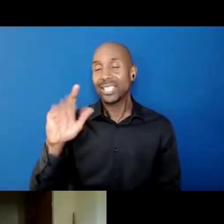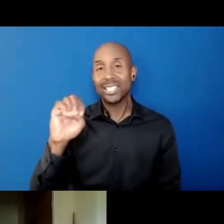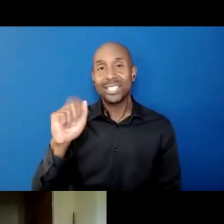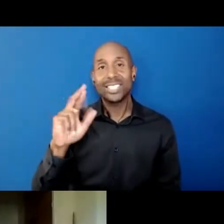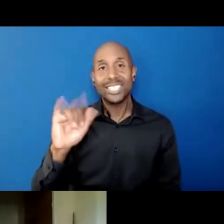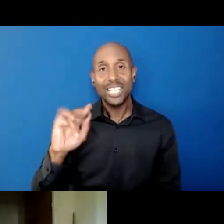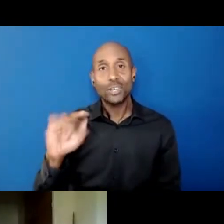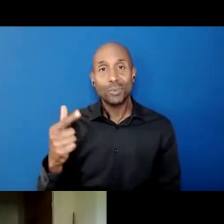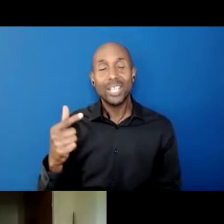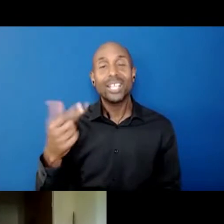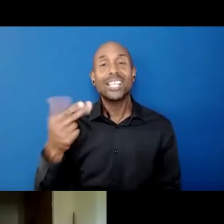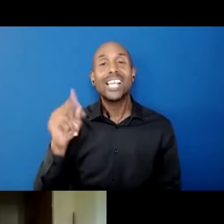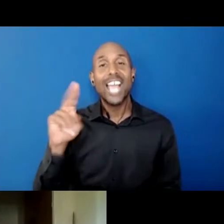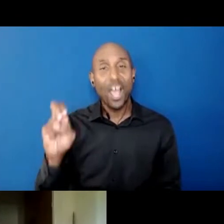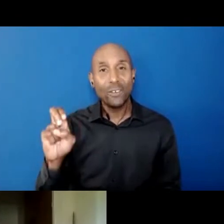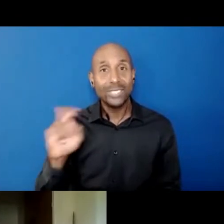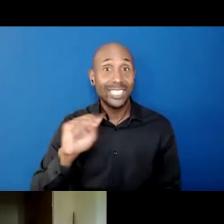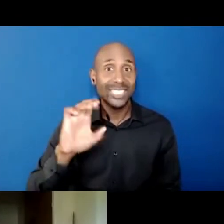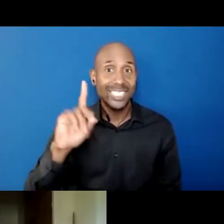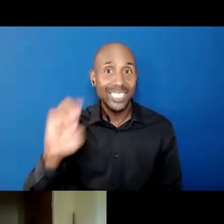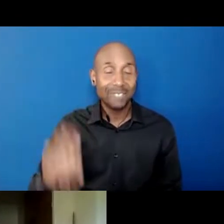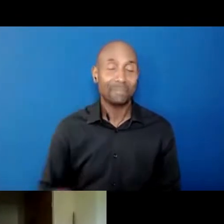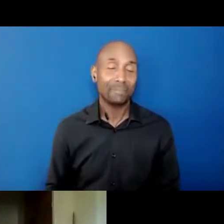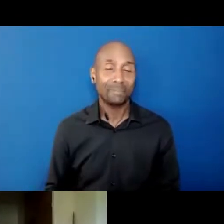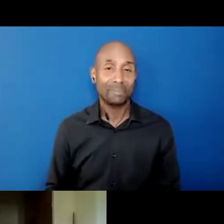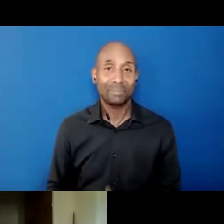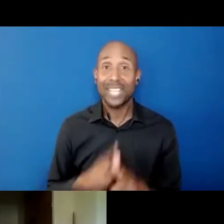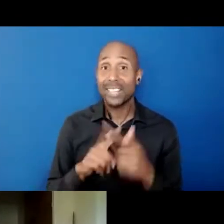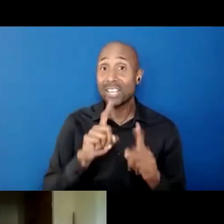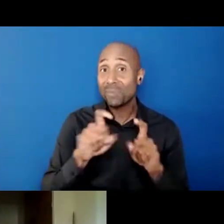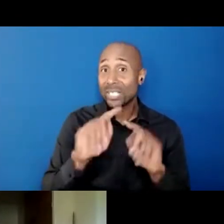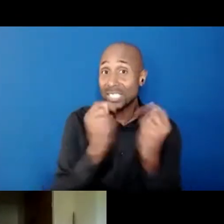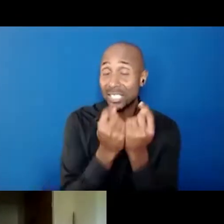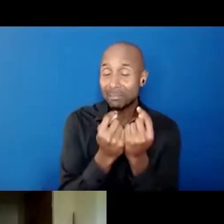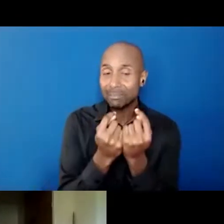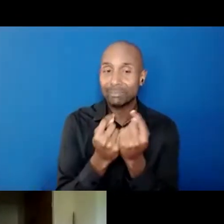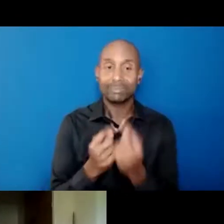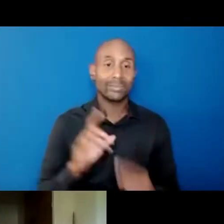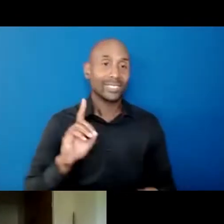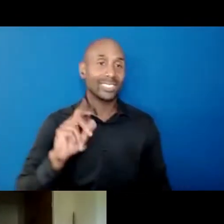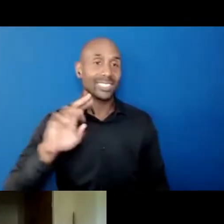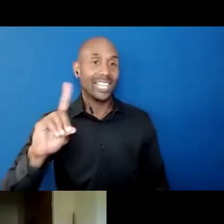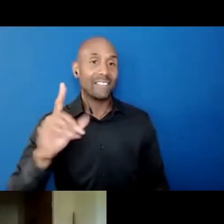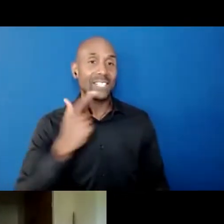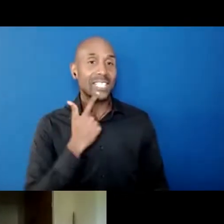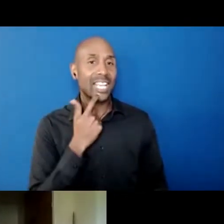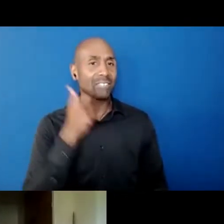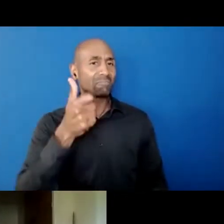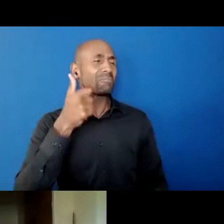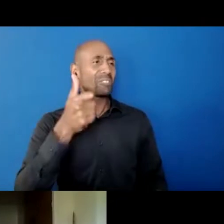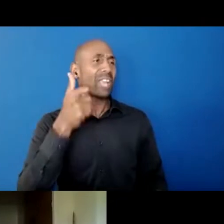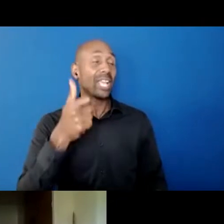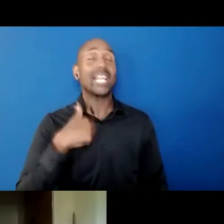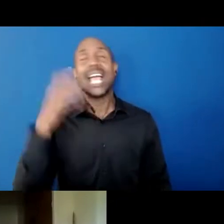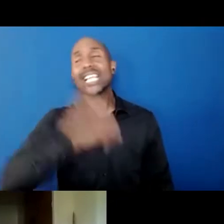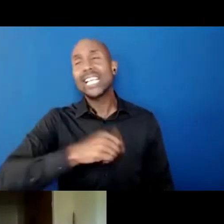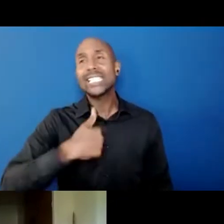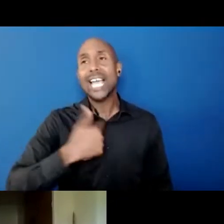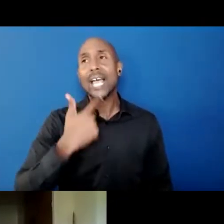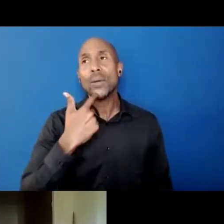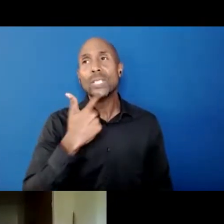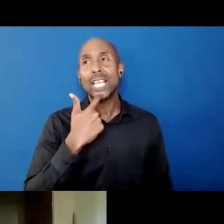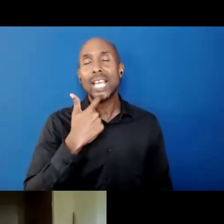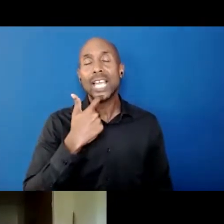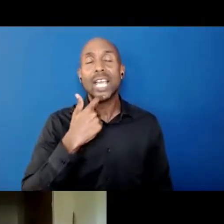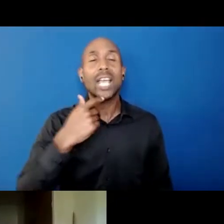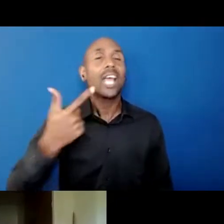that sounds great. And I guess I would say Godfather. That way, I don't need to worry about generations. Right. It's an